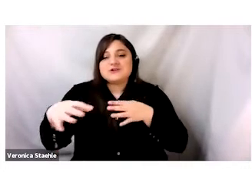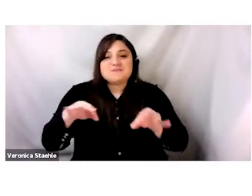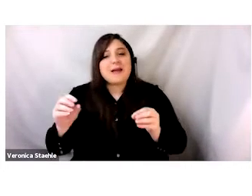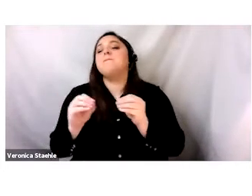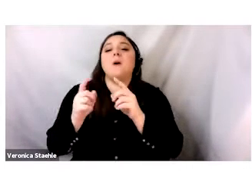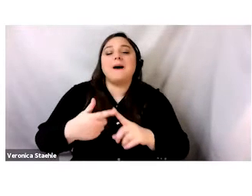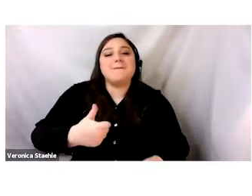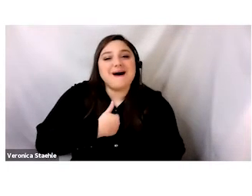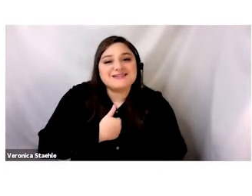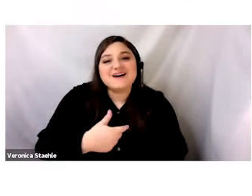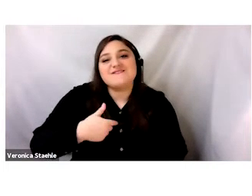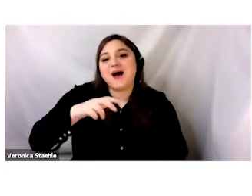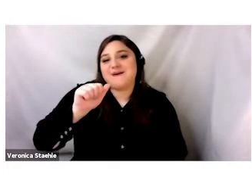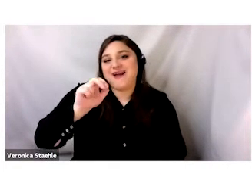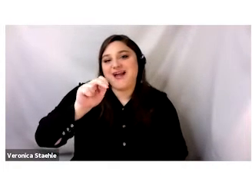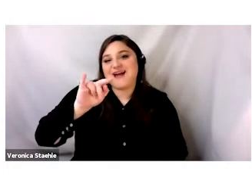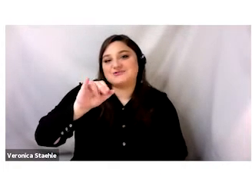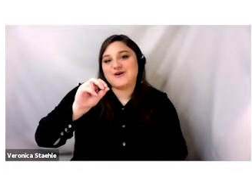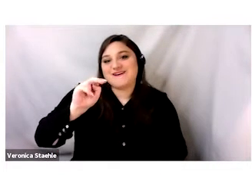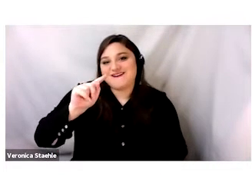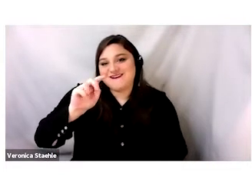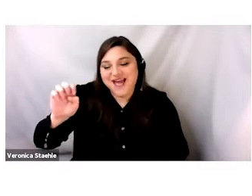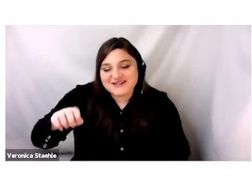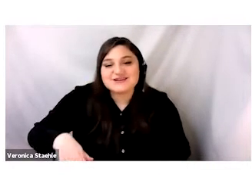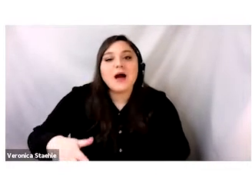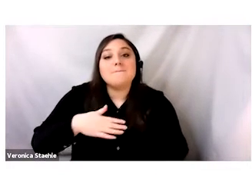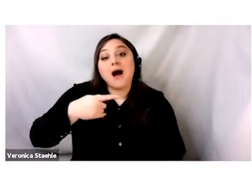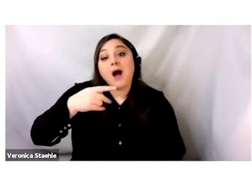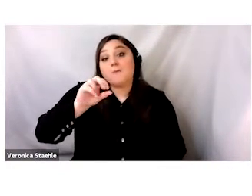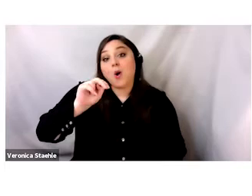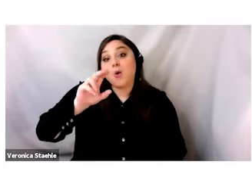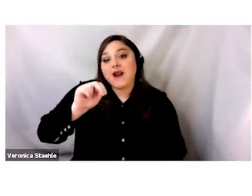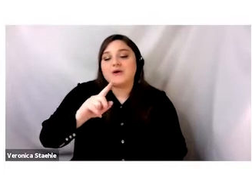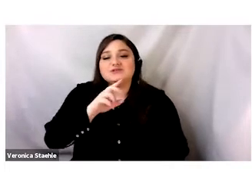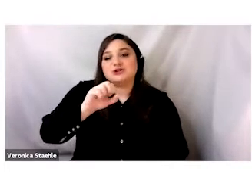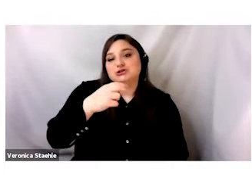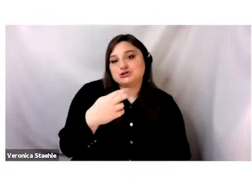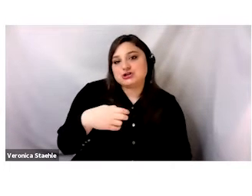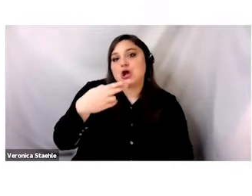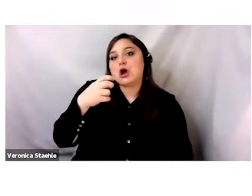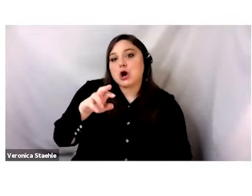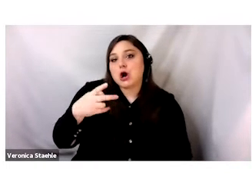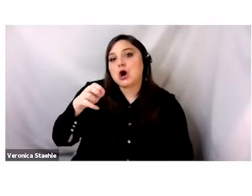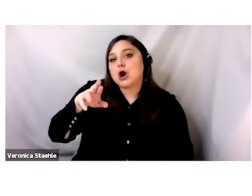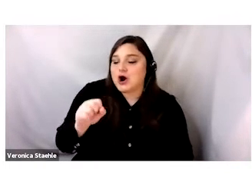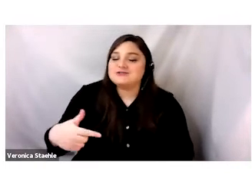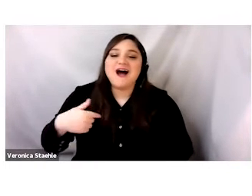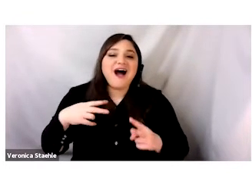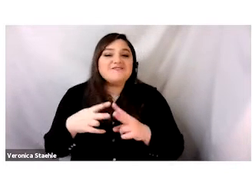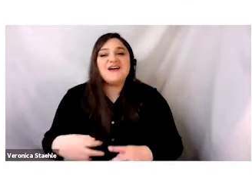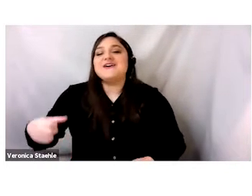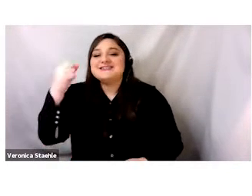Antionette, and my personal pronouns are she, her, hers. I will tell you I am very country. So some people